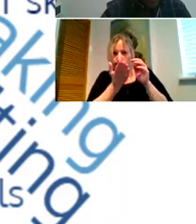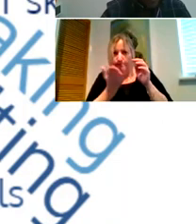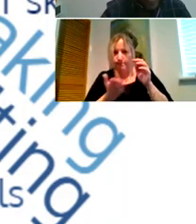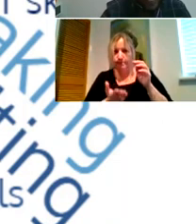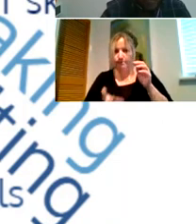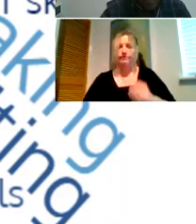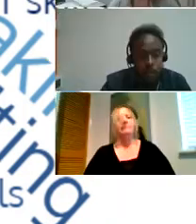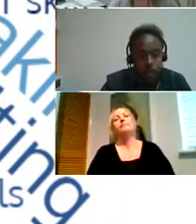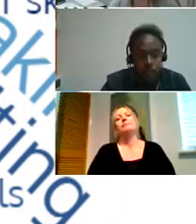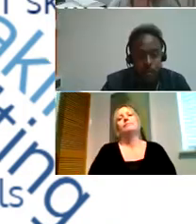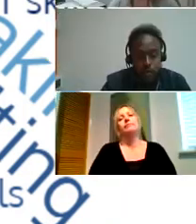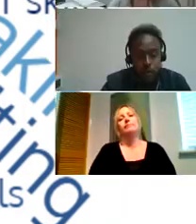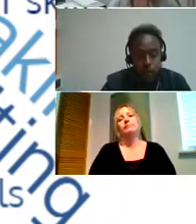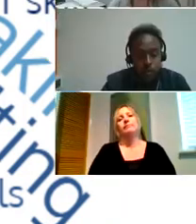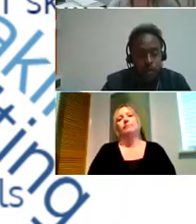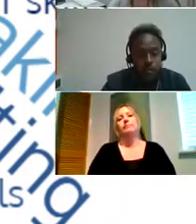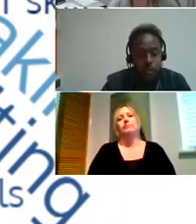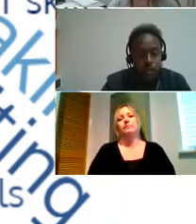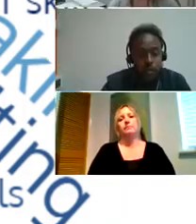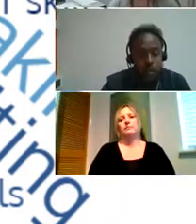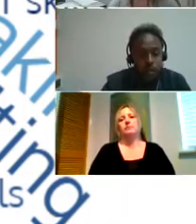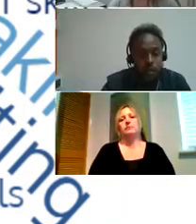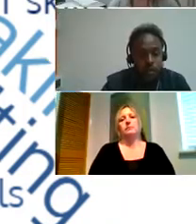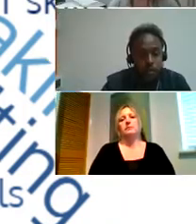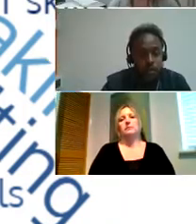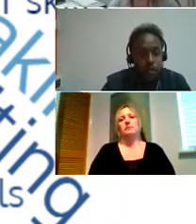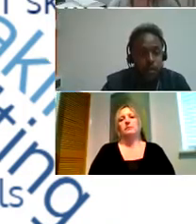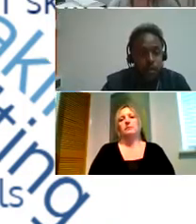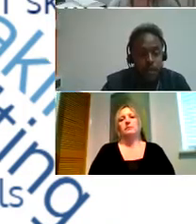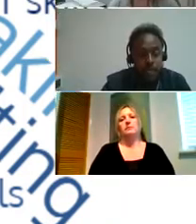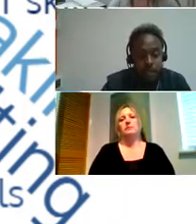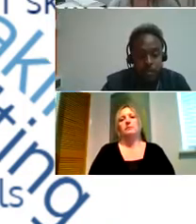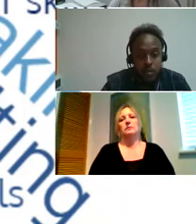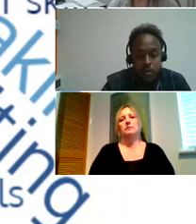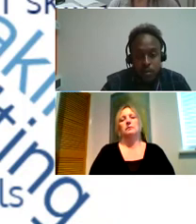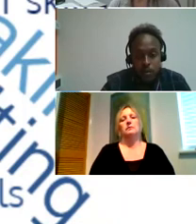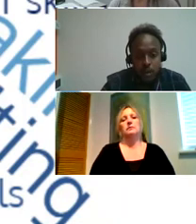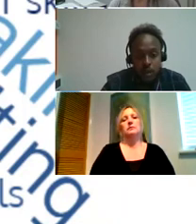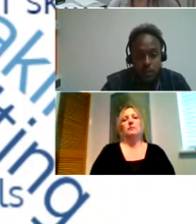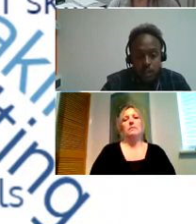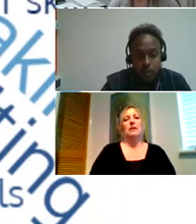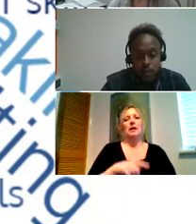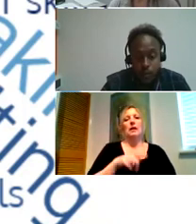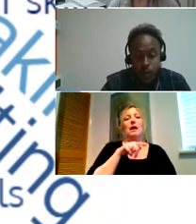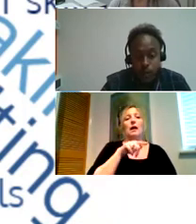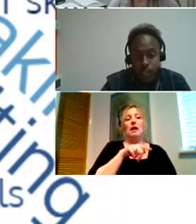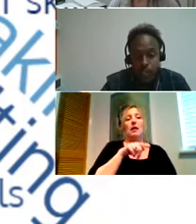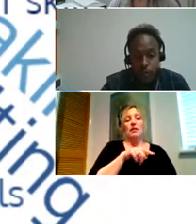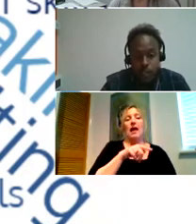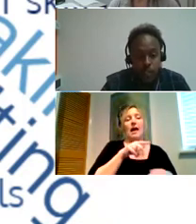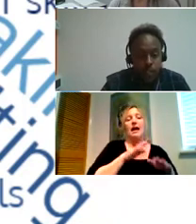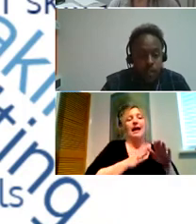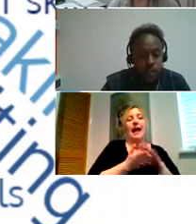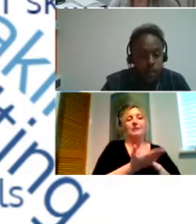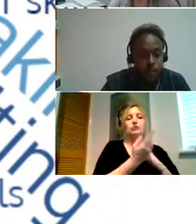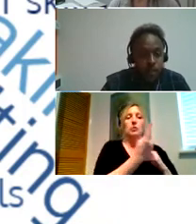For the beginners, so that's from entry one to entry two. Beginners do works towards two qualification, which